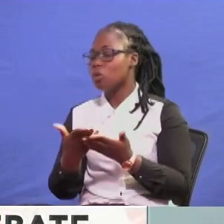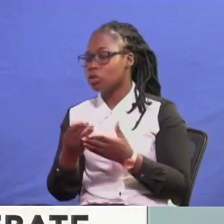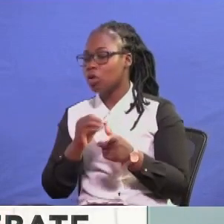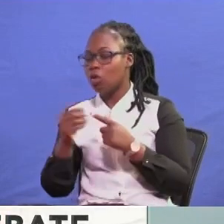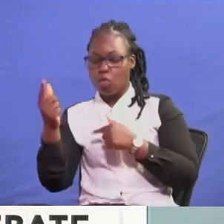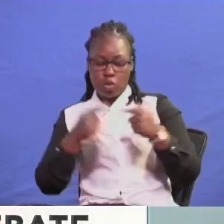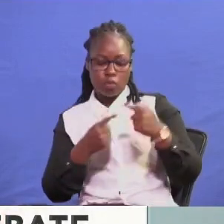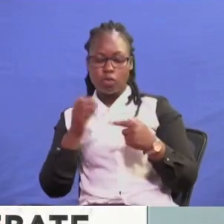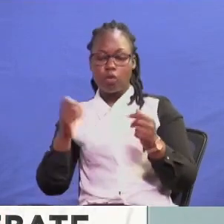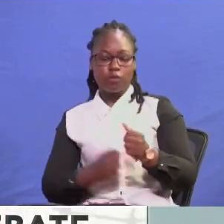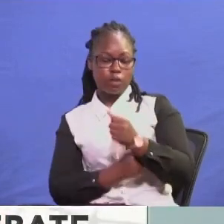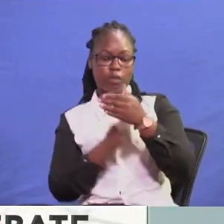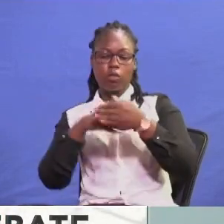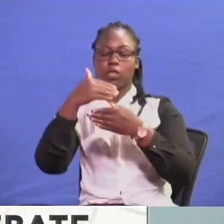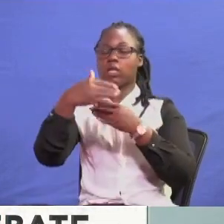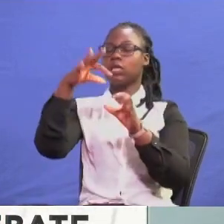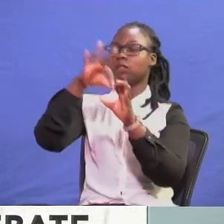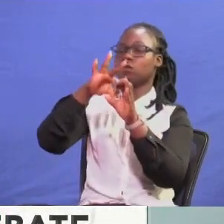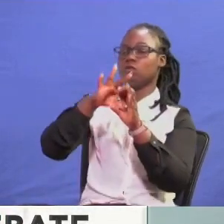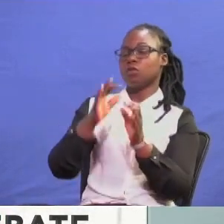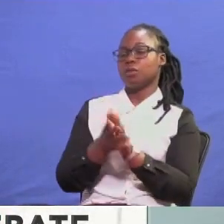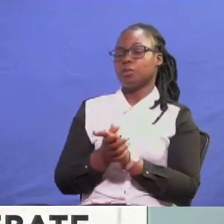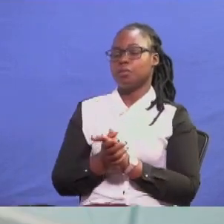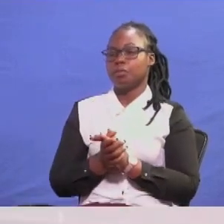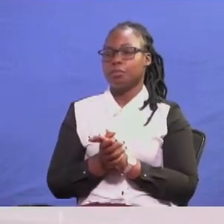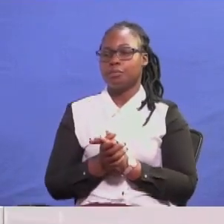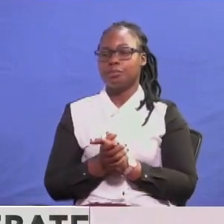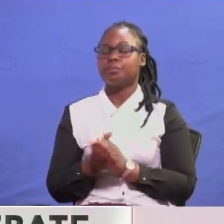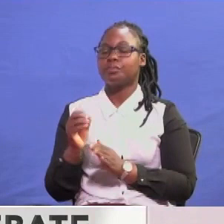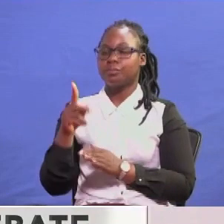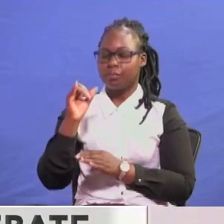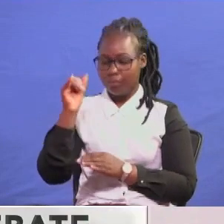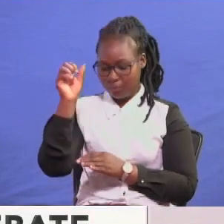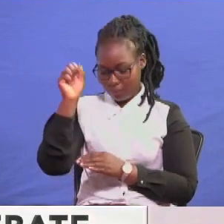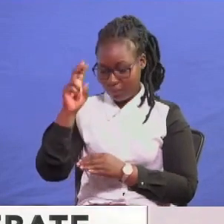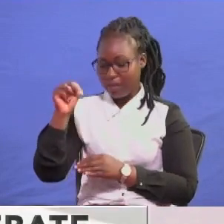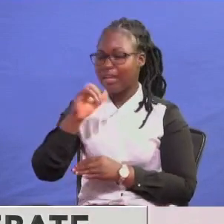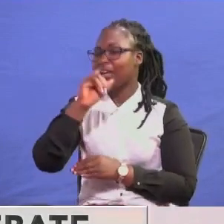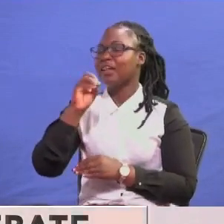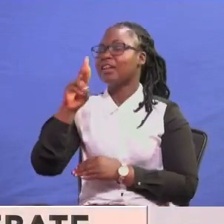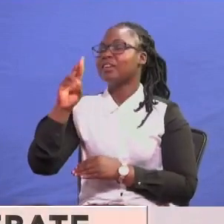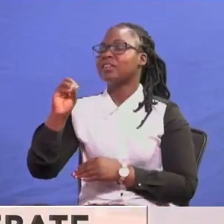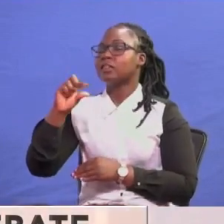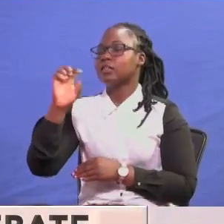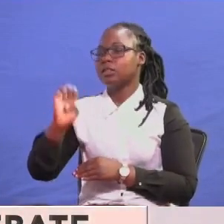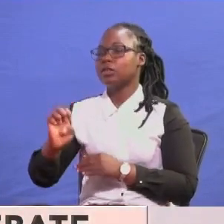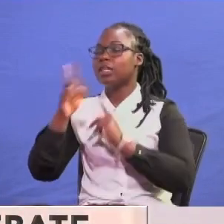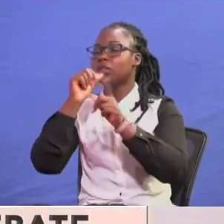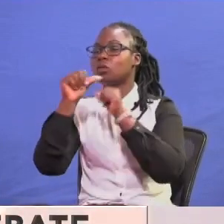supporters in the next elections. Isaac, Njoroge talks about